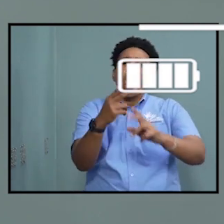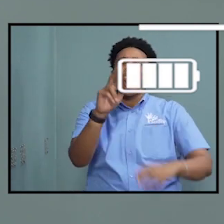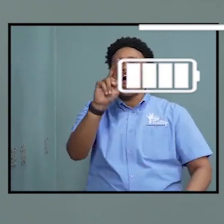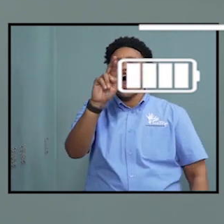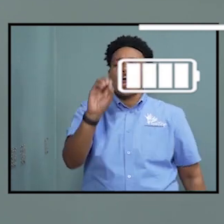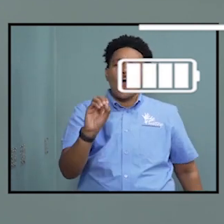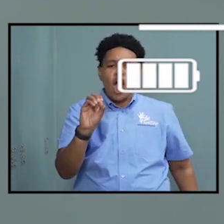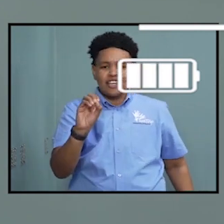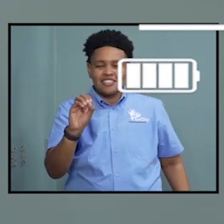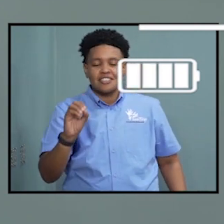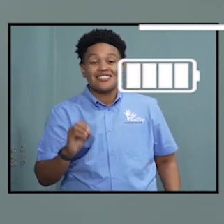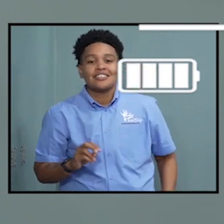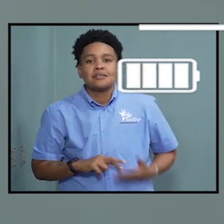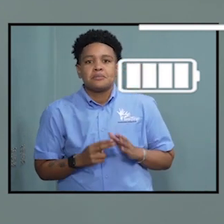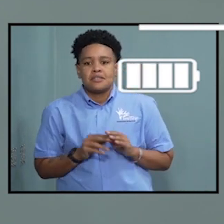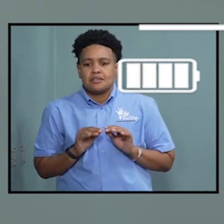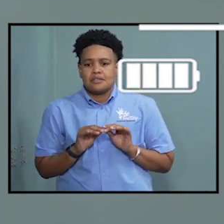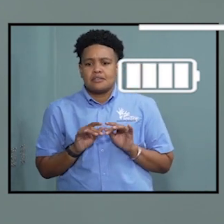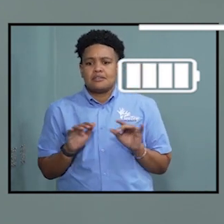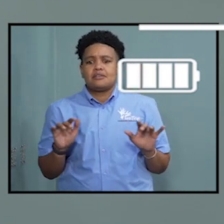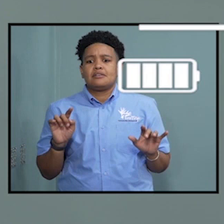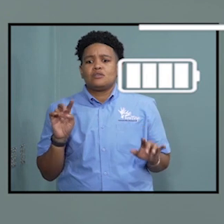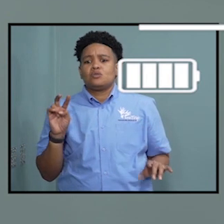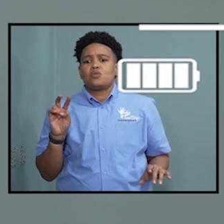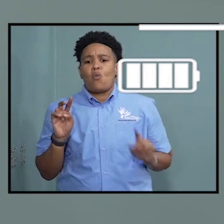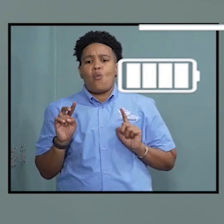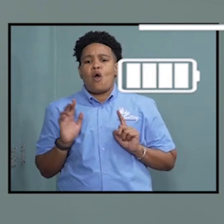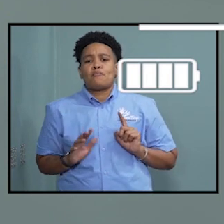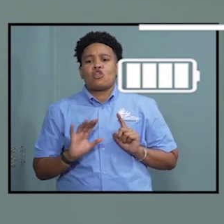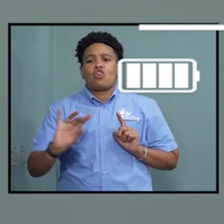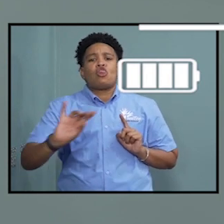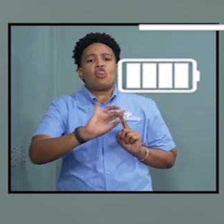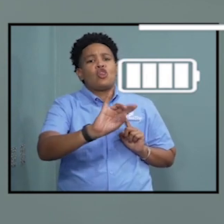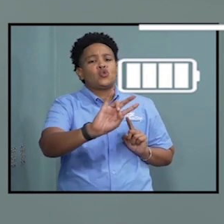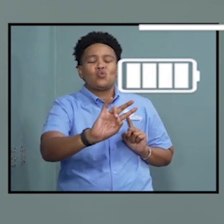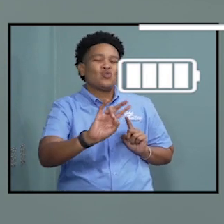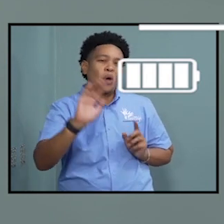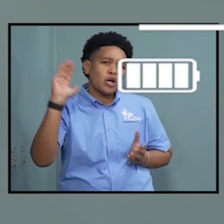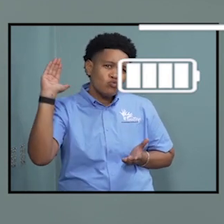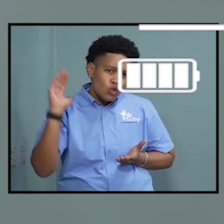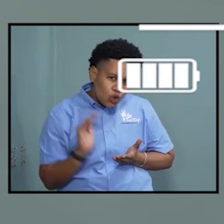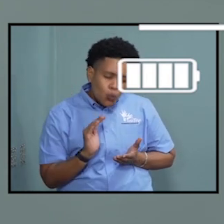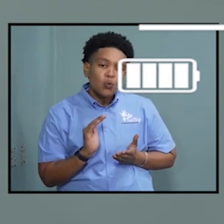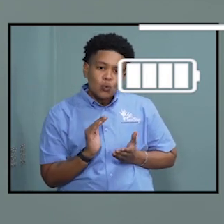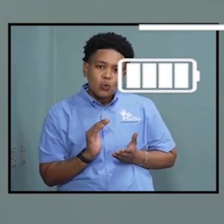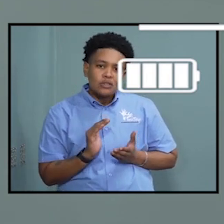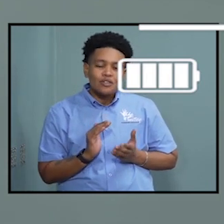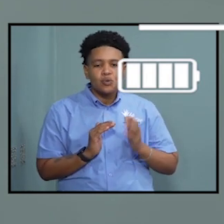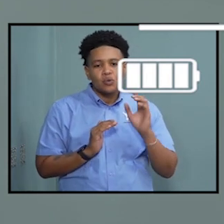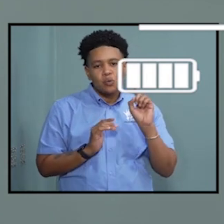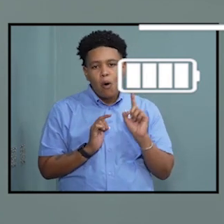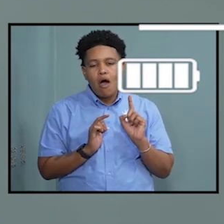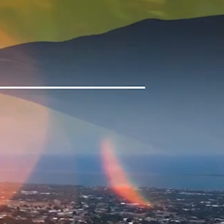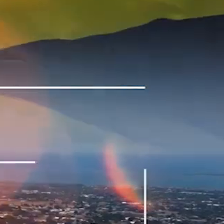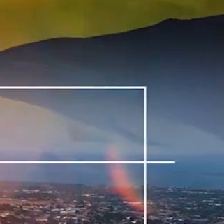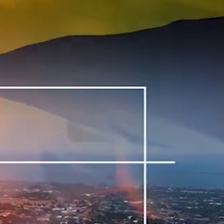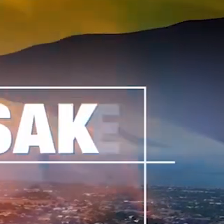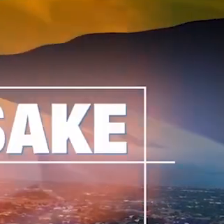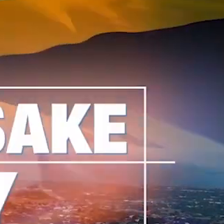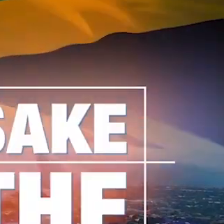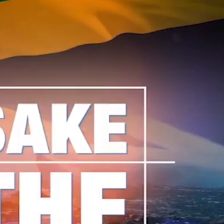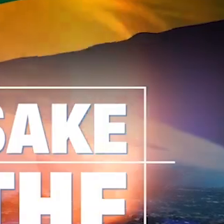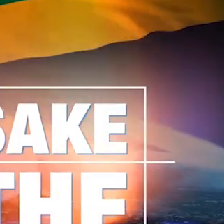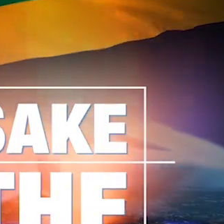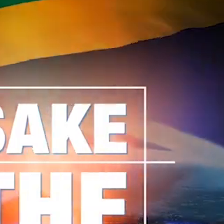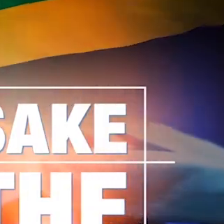not, the reproductive rate, and bring our hospitalizations down and relieve the stress on our health system. For